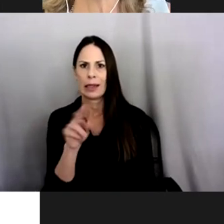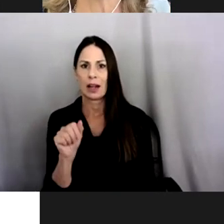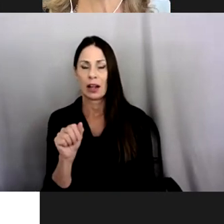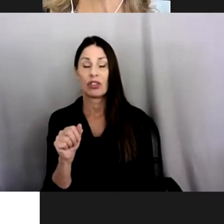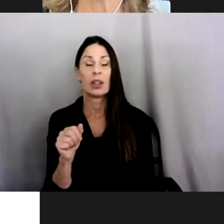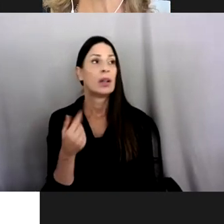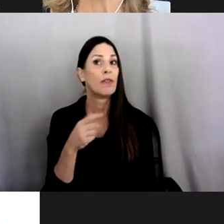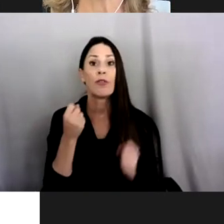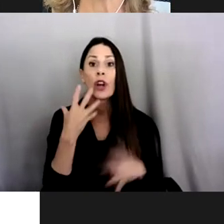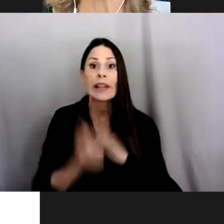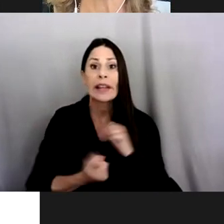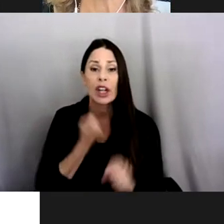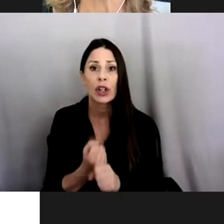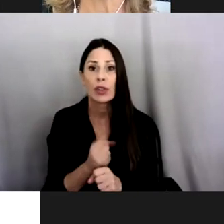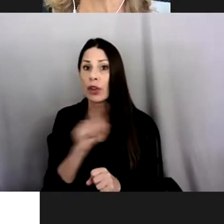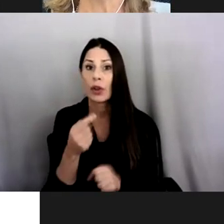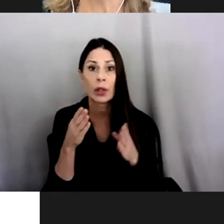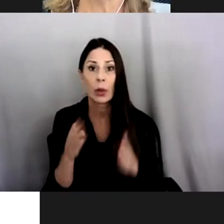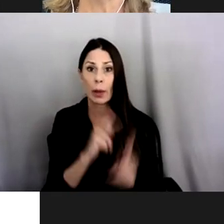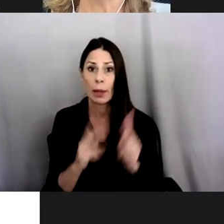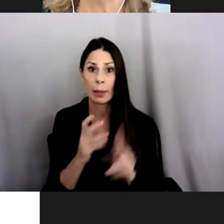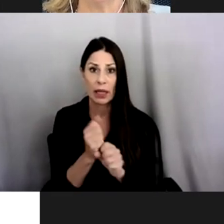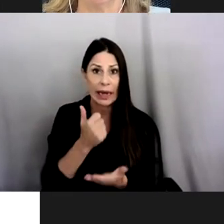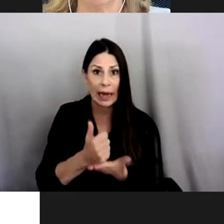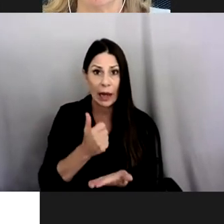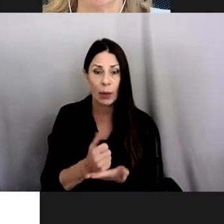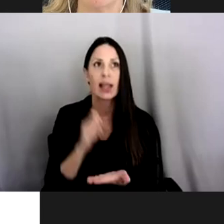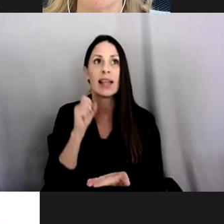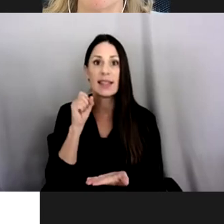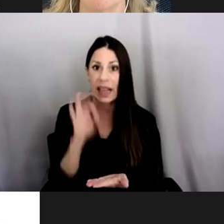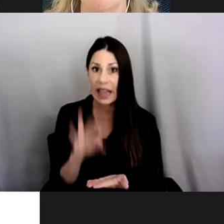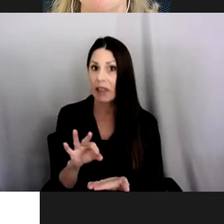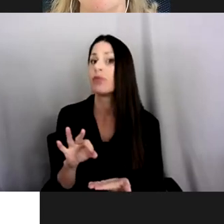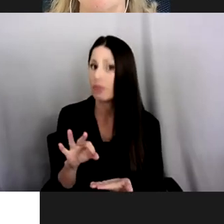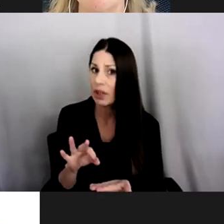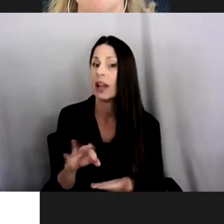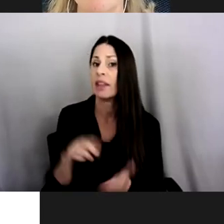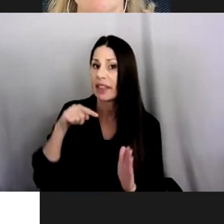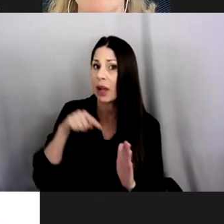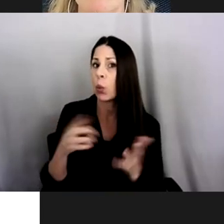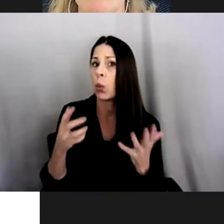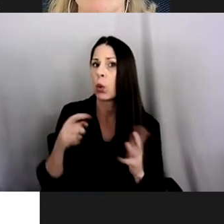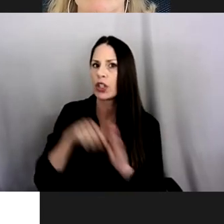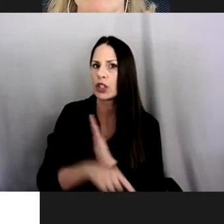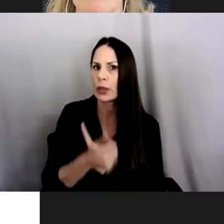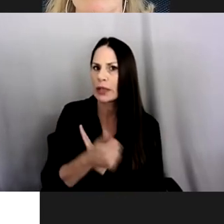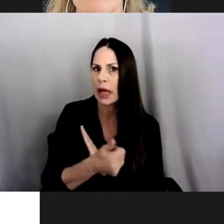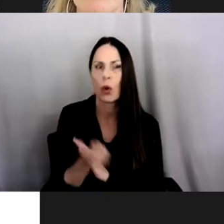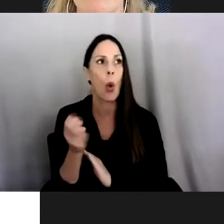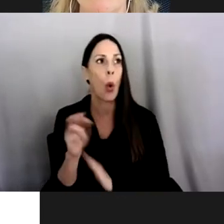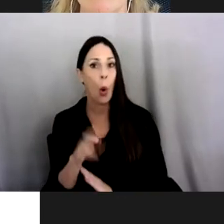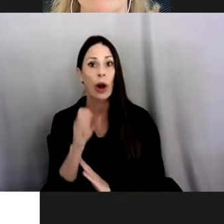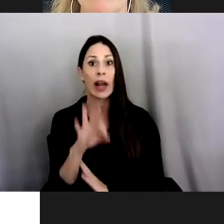the only way people would be able to get help is if they were suicidal, and then they went into a hospital and sat